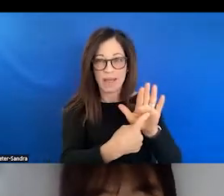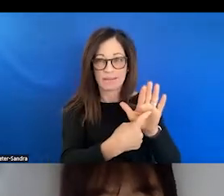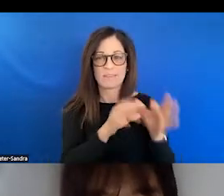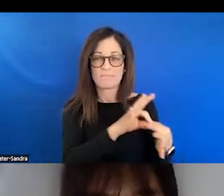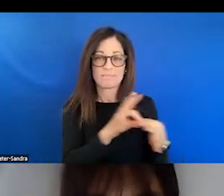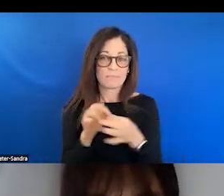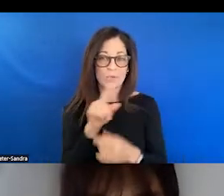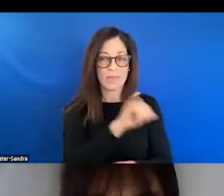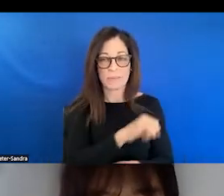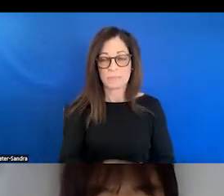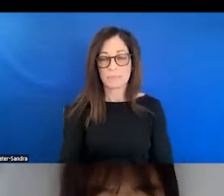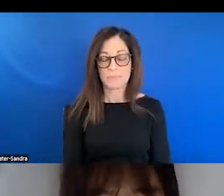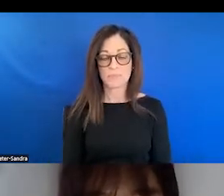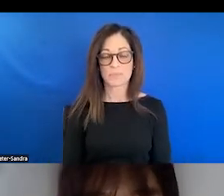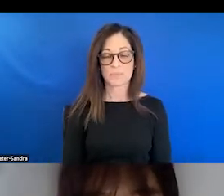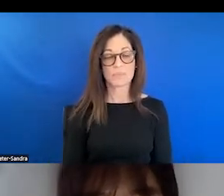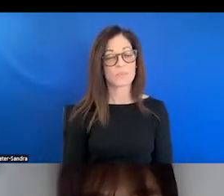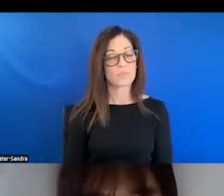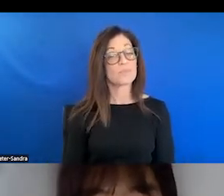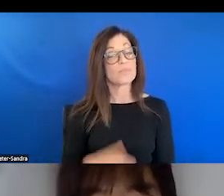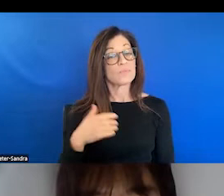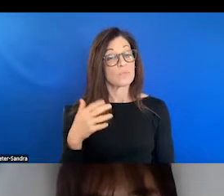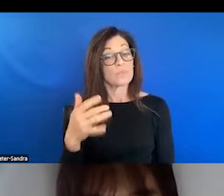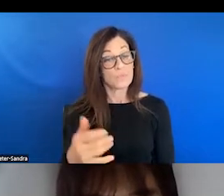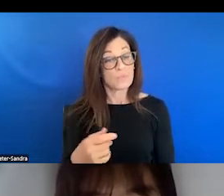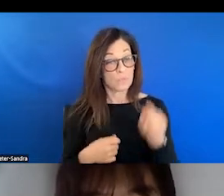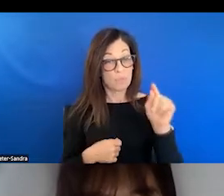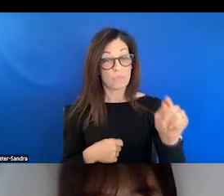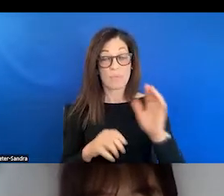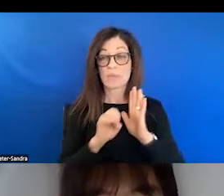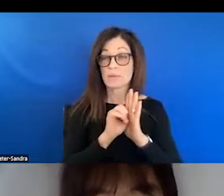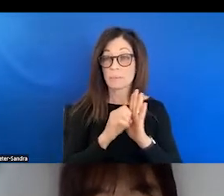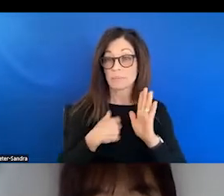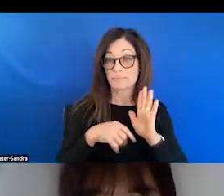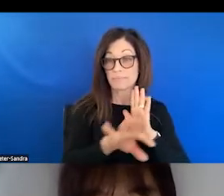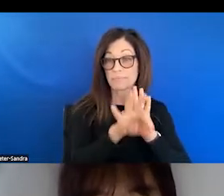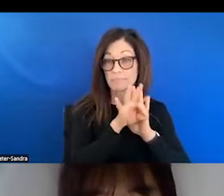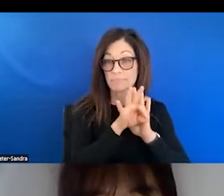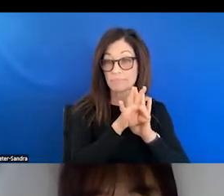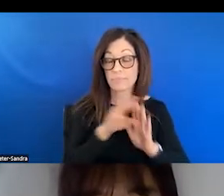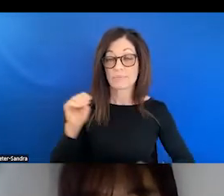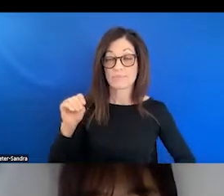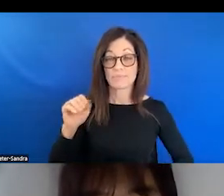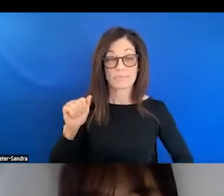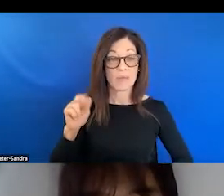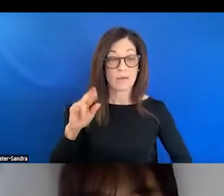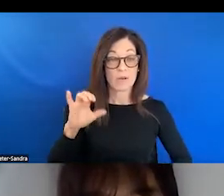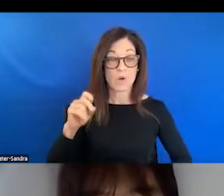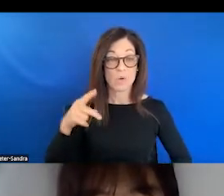accordingly. So moving on, so in this example, I have chosen Maricopa